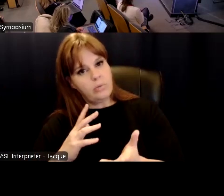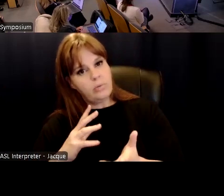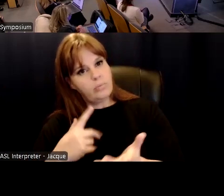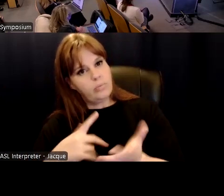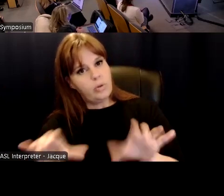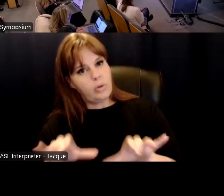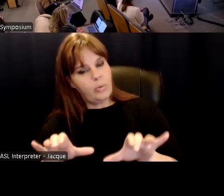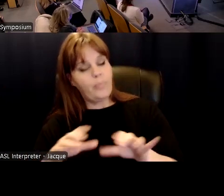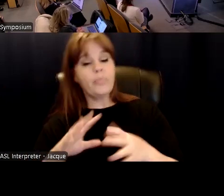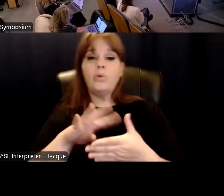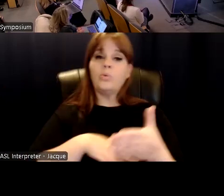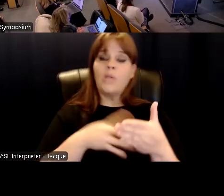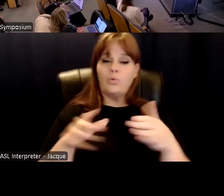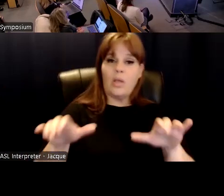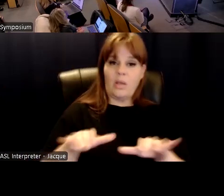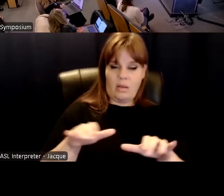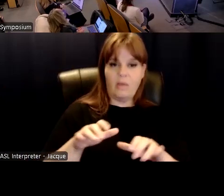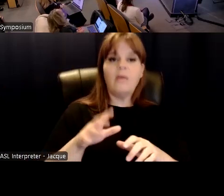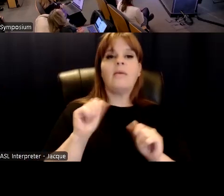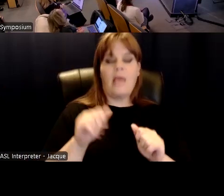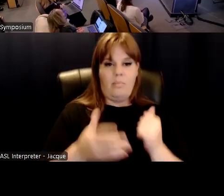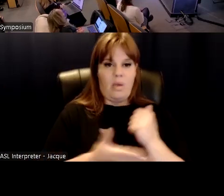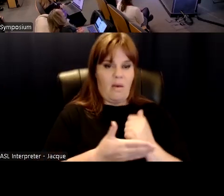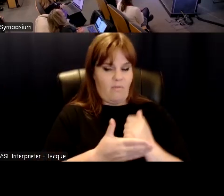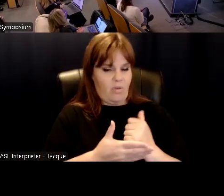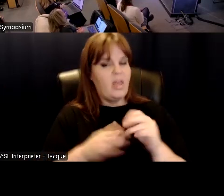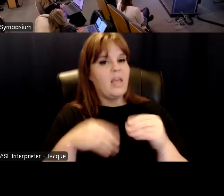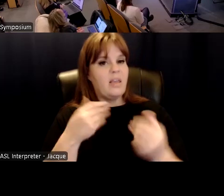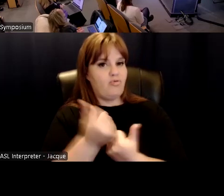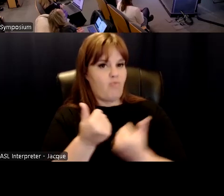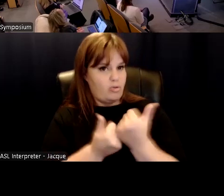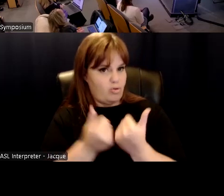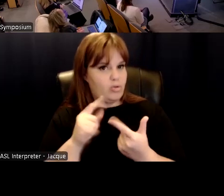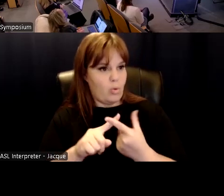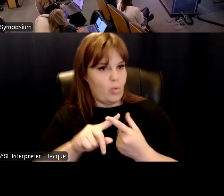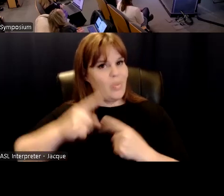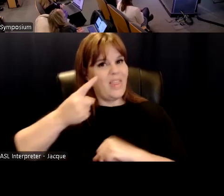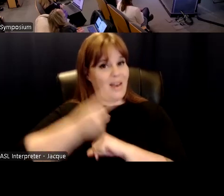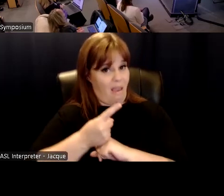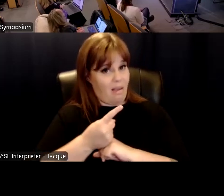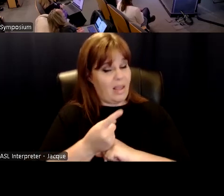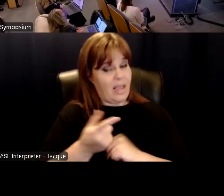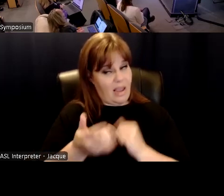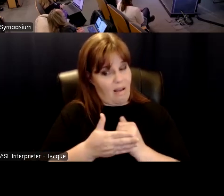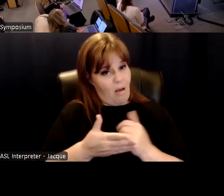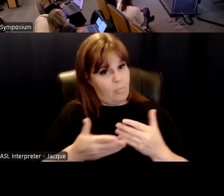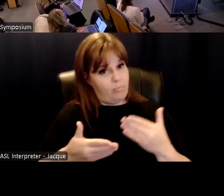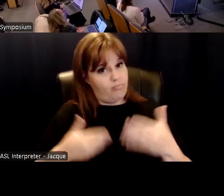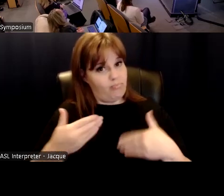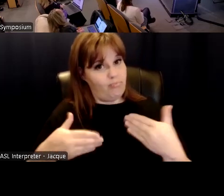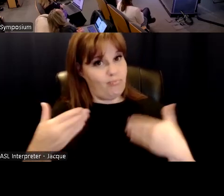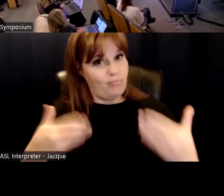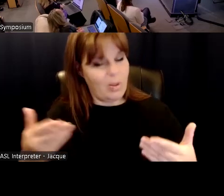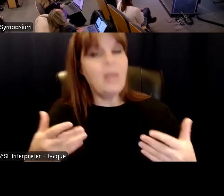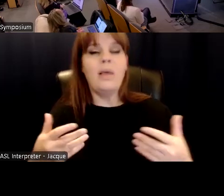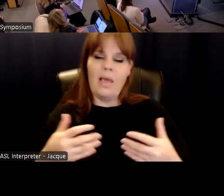so scheduling activities in can be helpful in giving structure to your day. It can help build momentum, and it provides things for you to